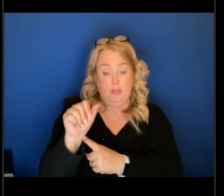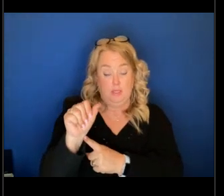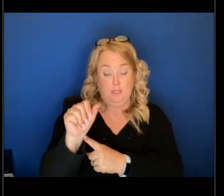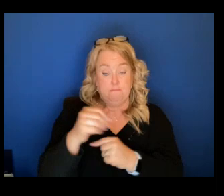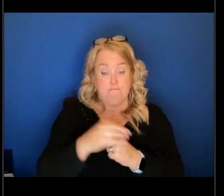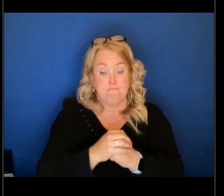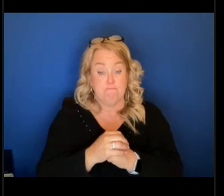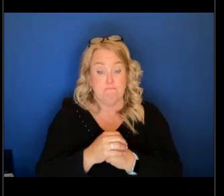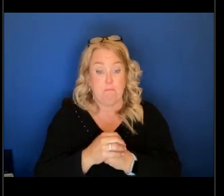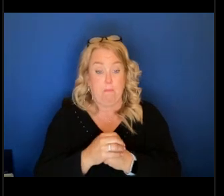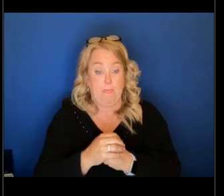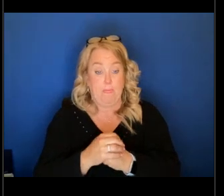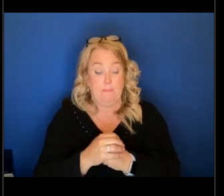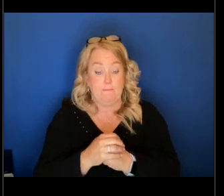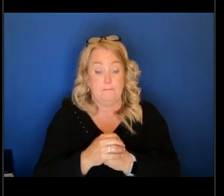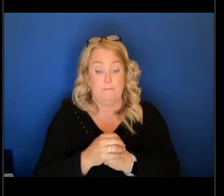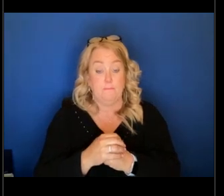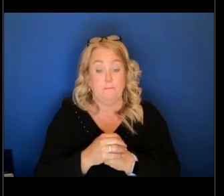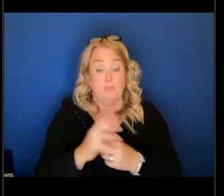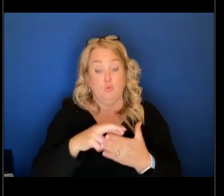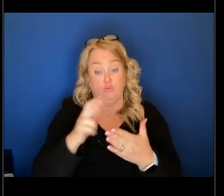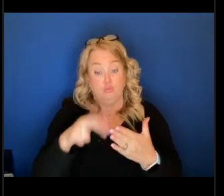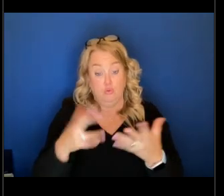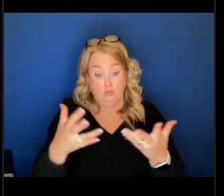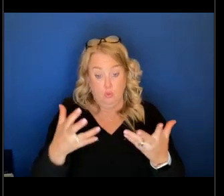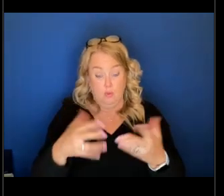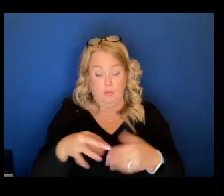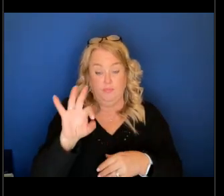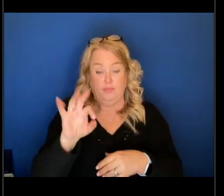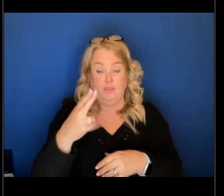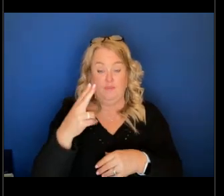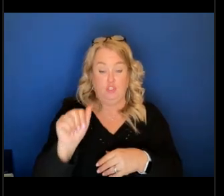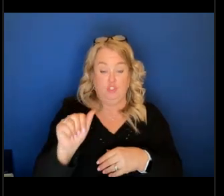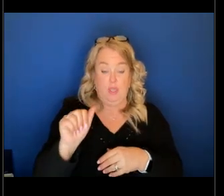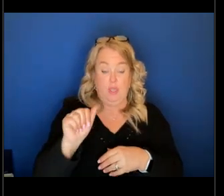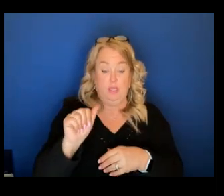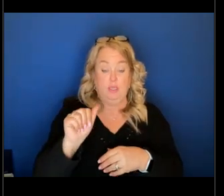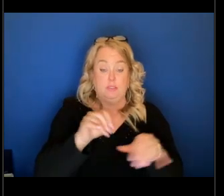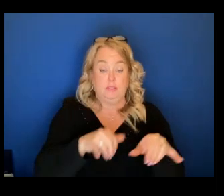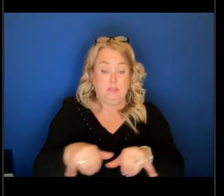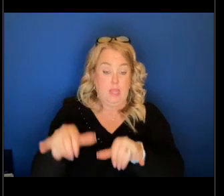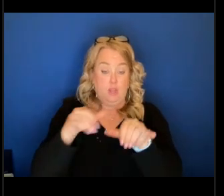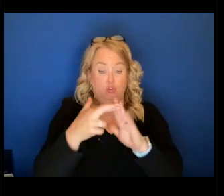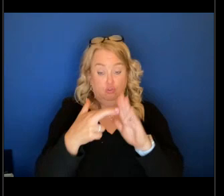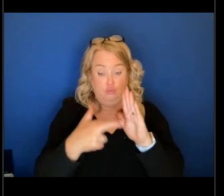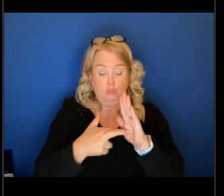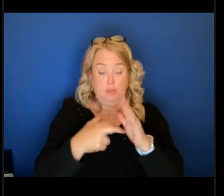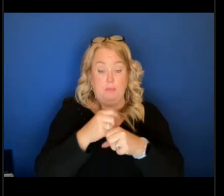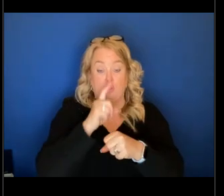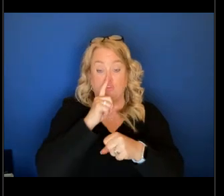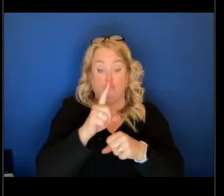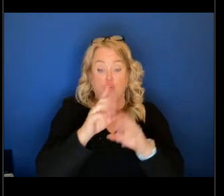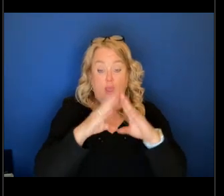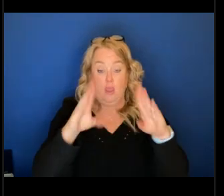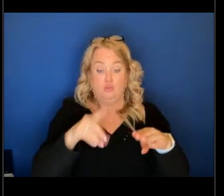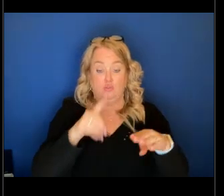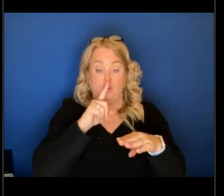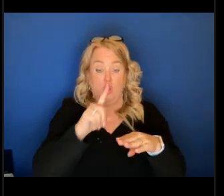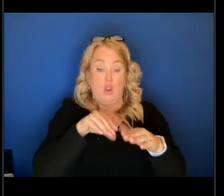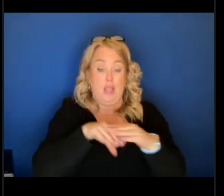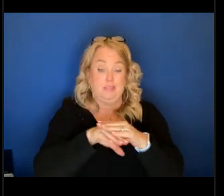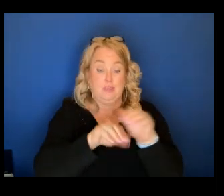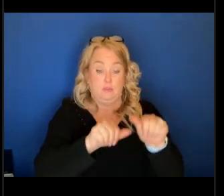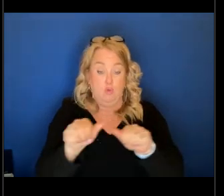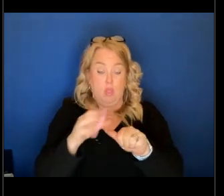disability. As a result, FHA building and design standards ensure homes are accessible and